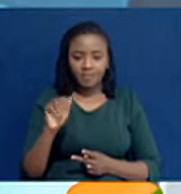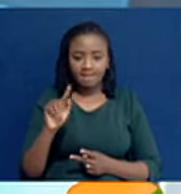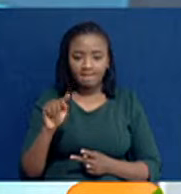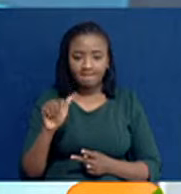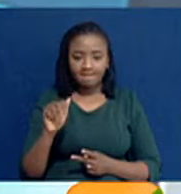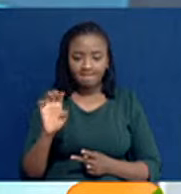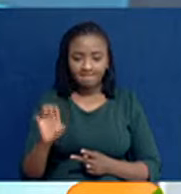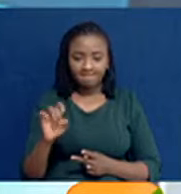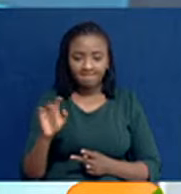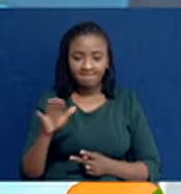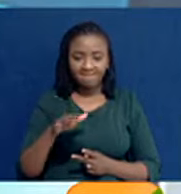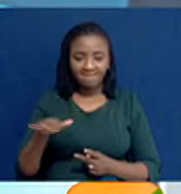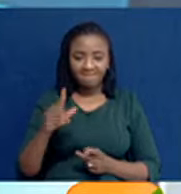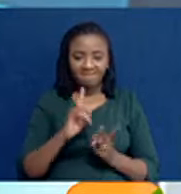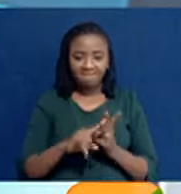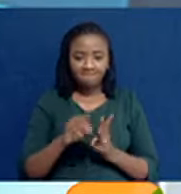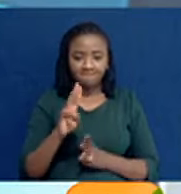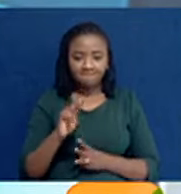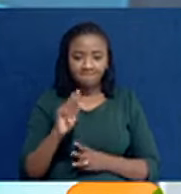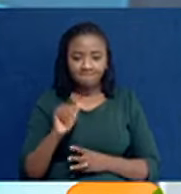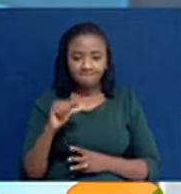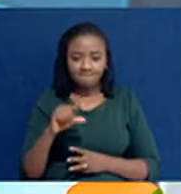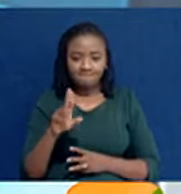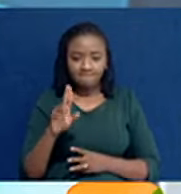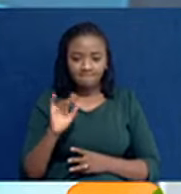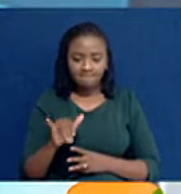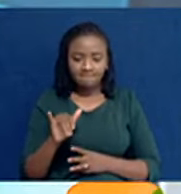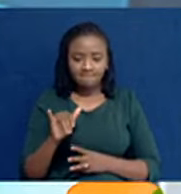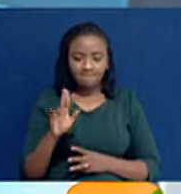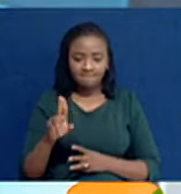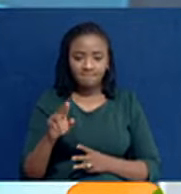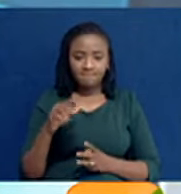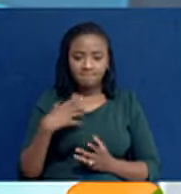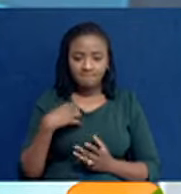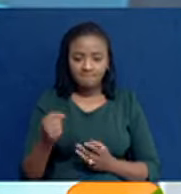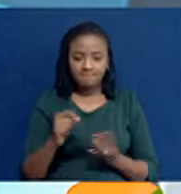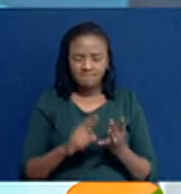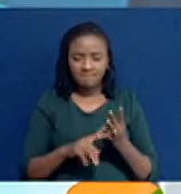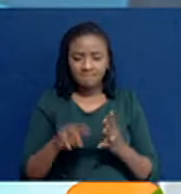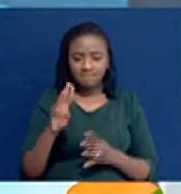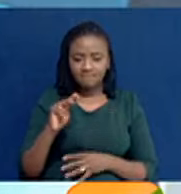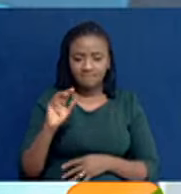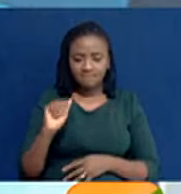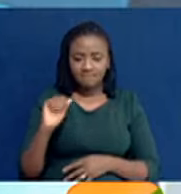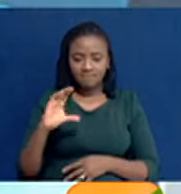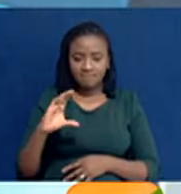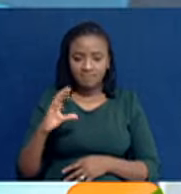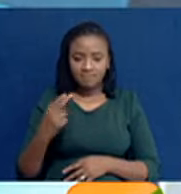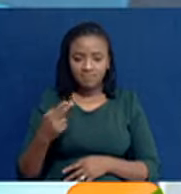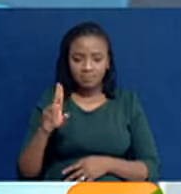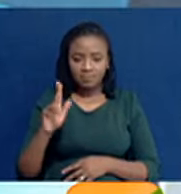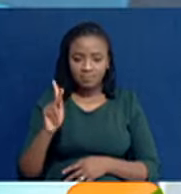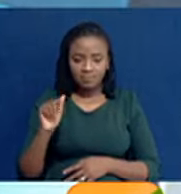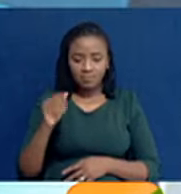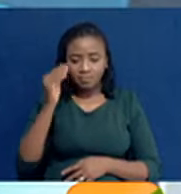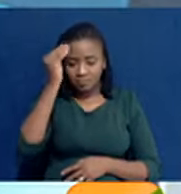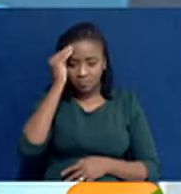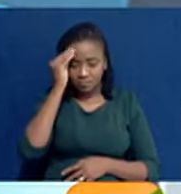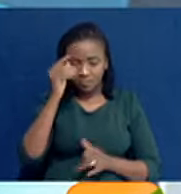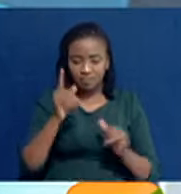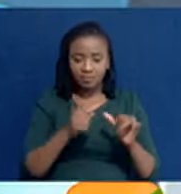Maguyu, health, Gachukia, education, and myself, economic